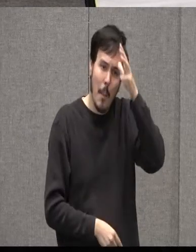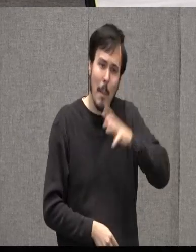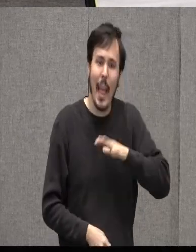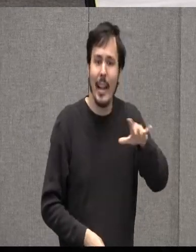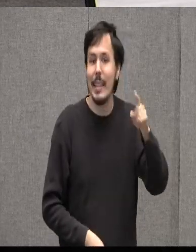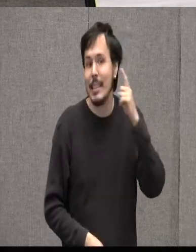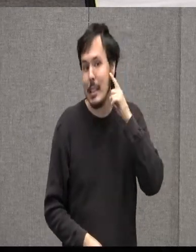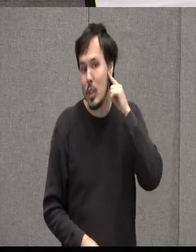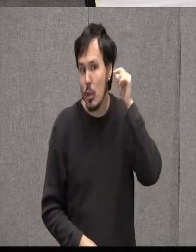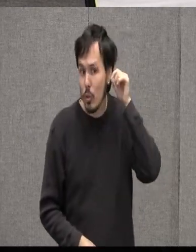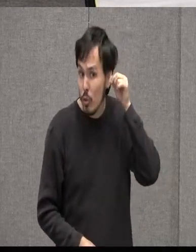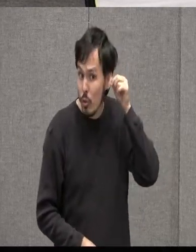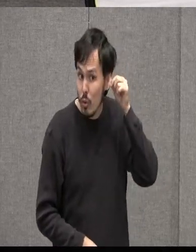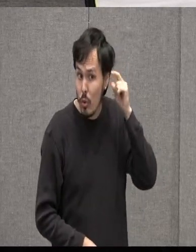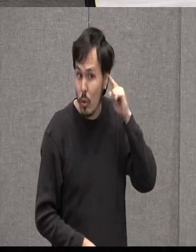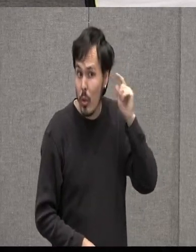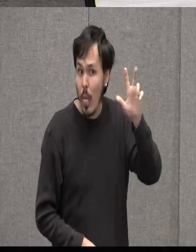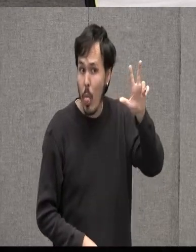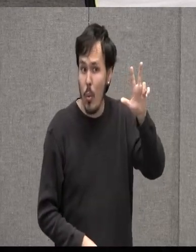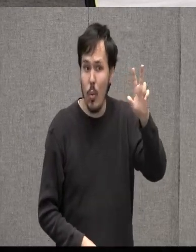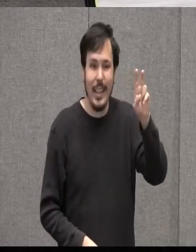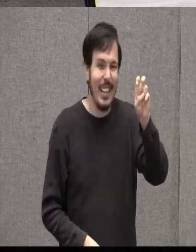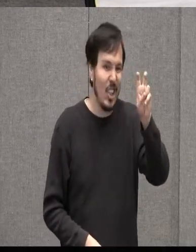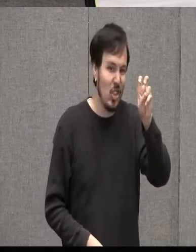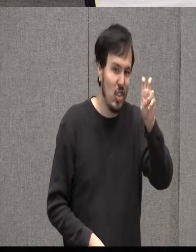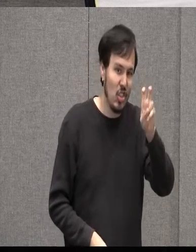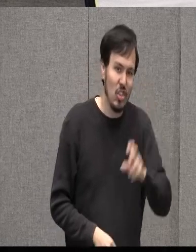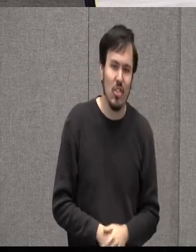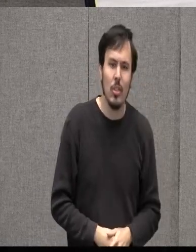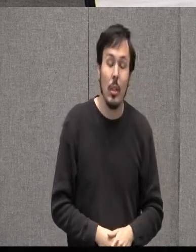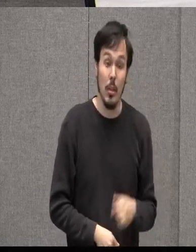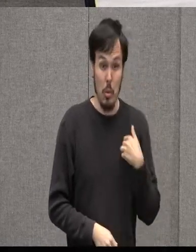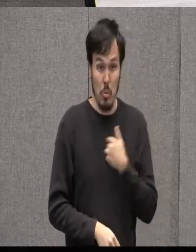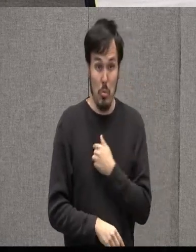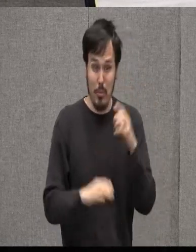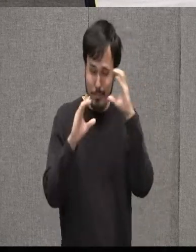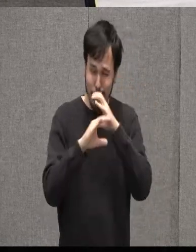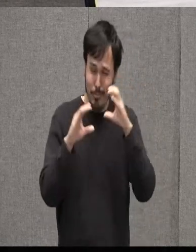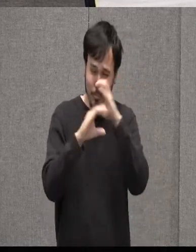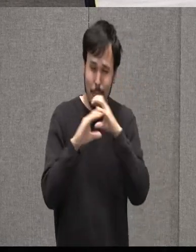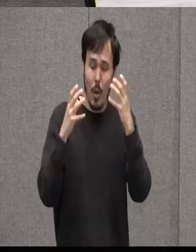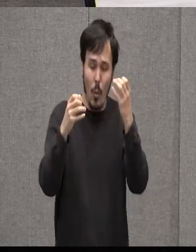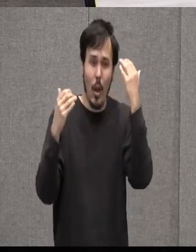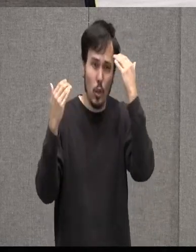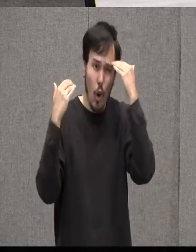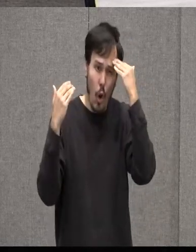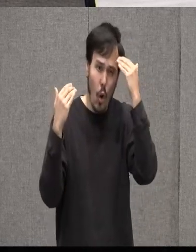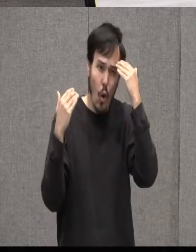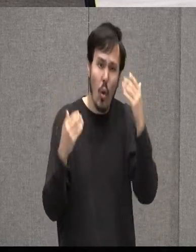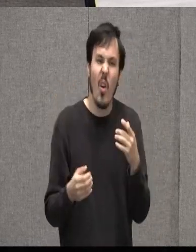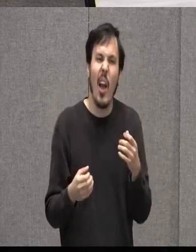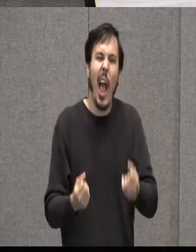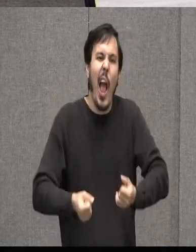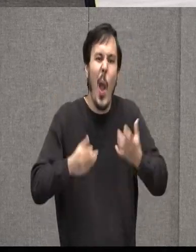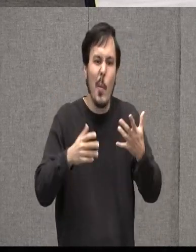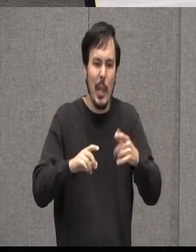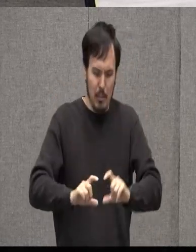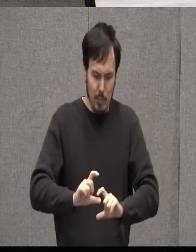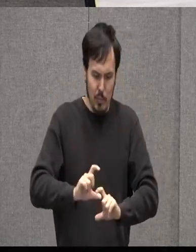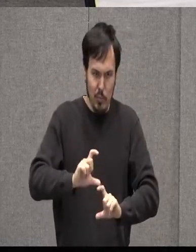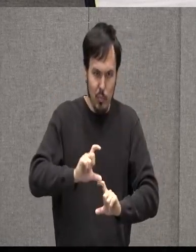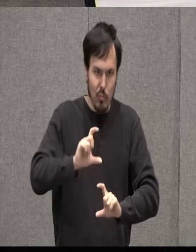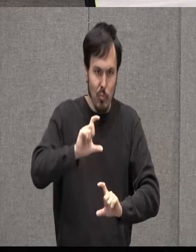inches. Still needed one more piece of information. How tall, usually, is your average man? And I